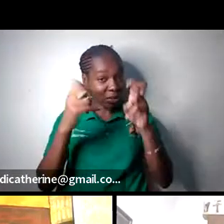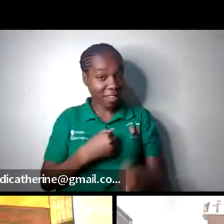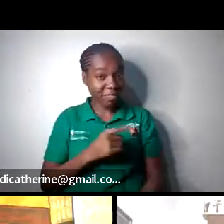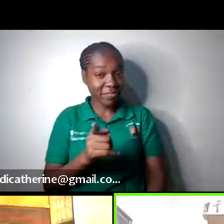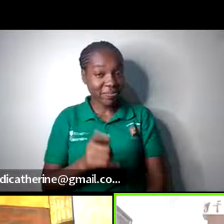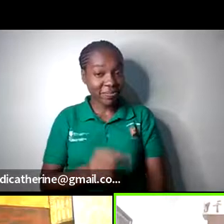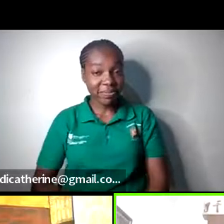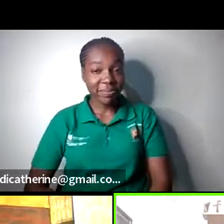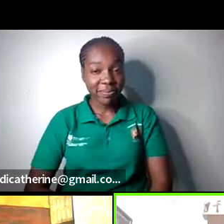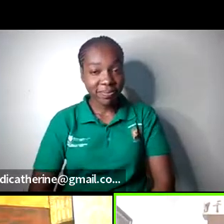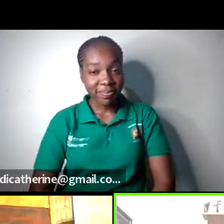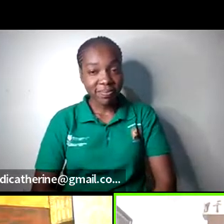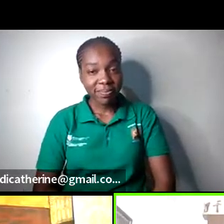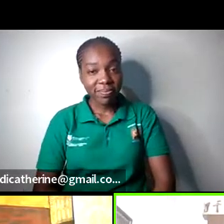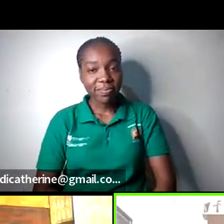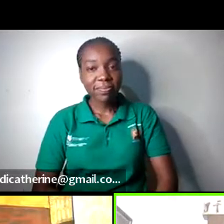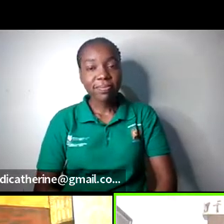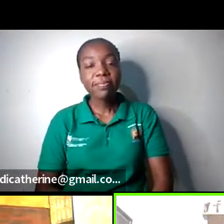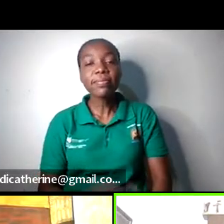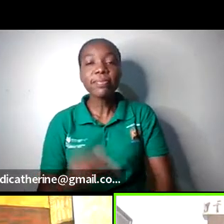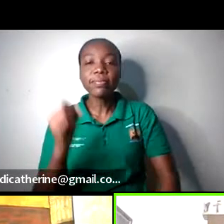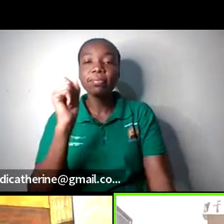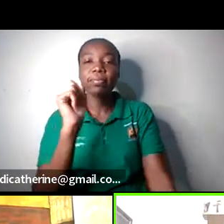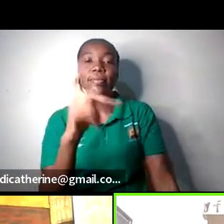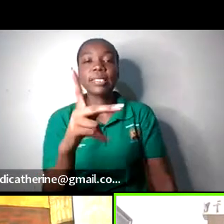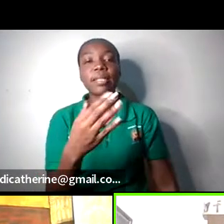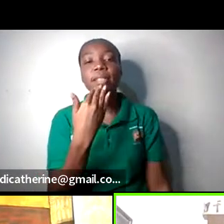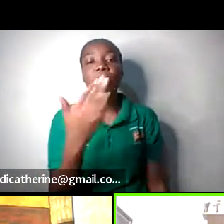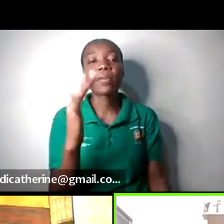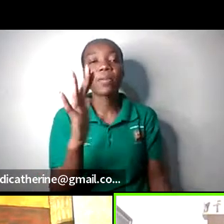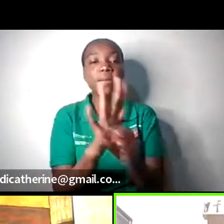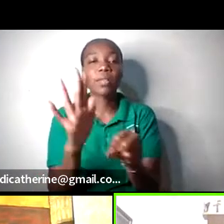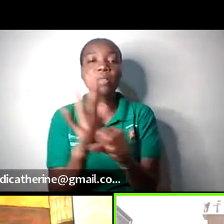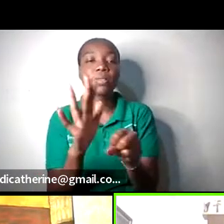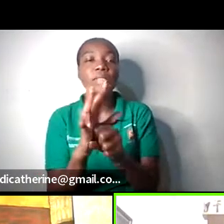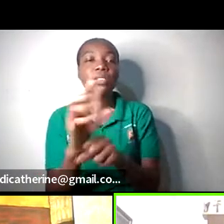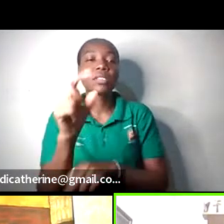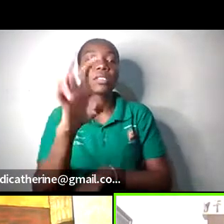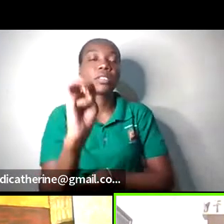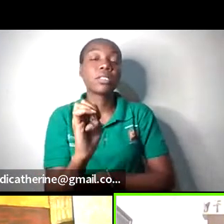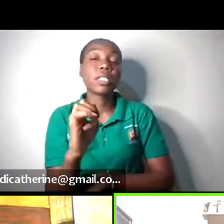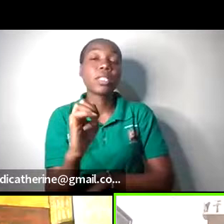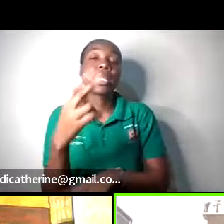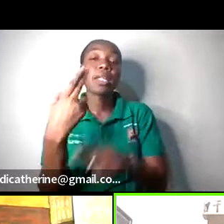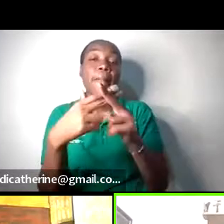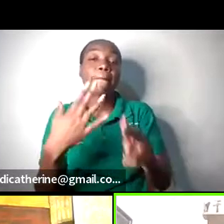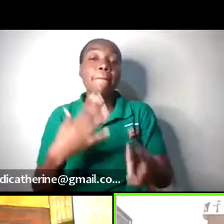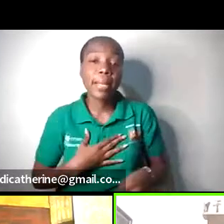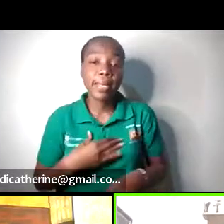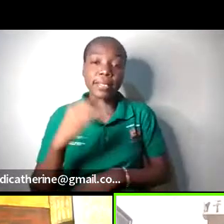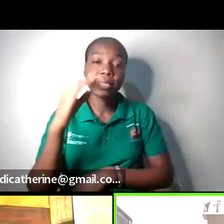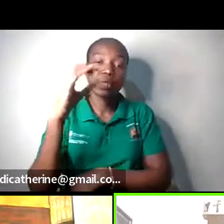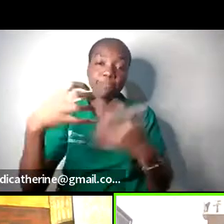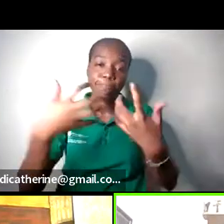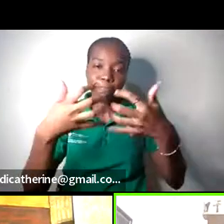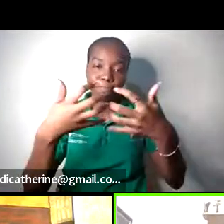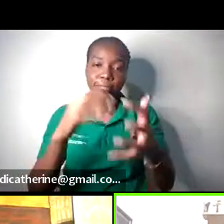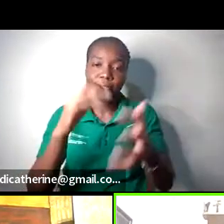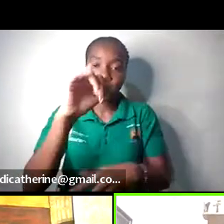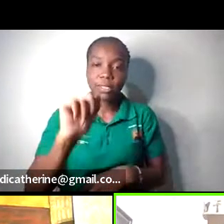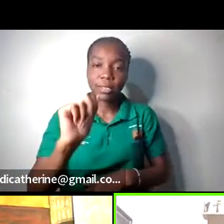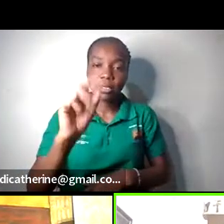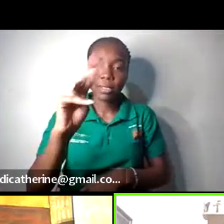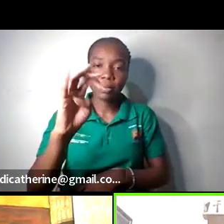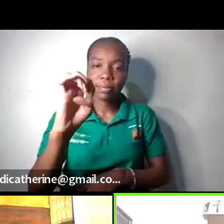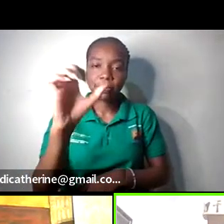Okay, so thank you very much, Grace. My name is Engineer James Mwangi. I'm a consultant,